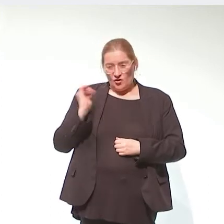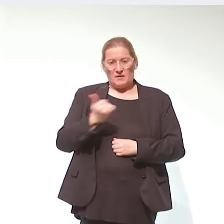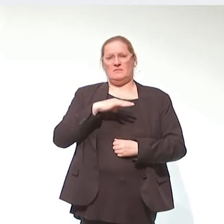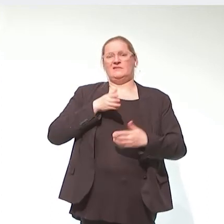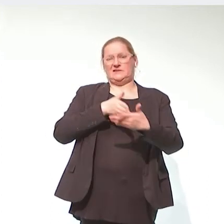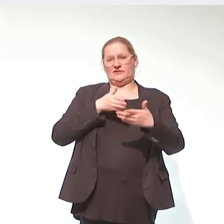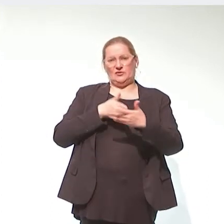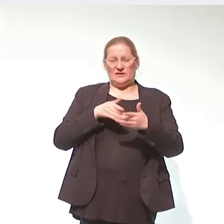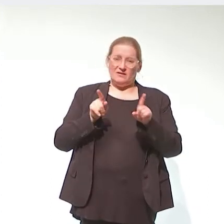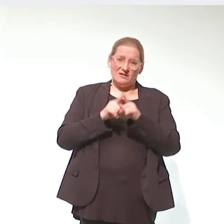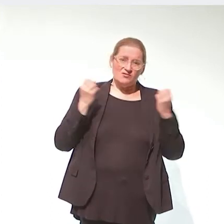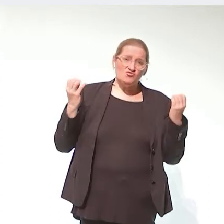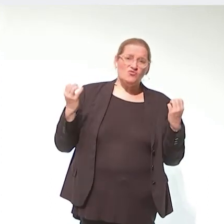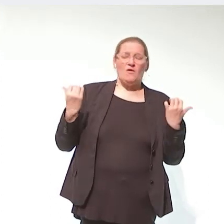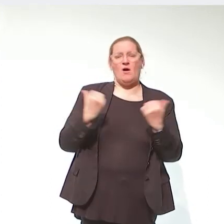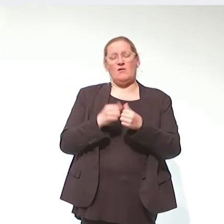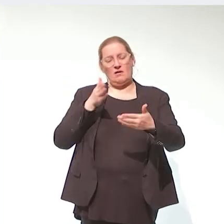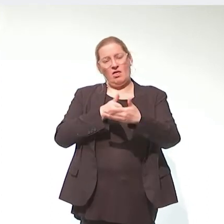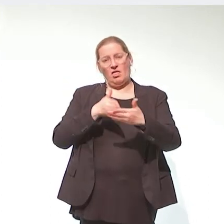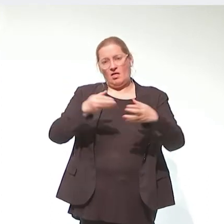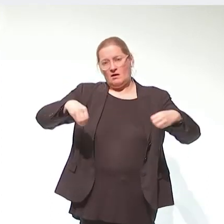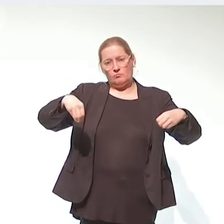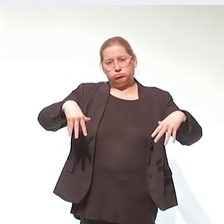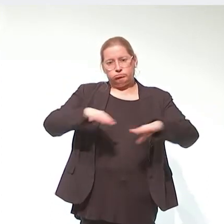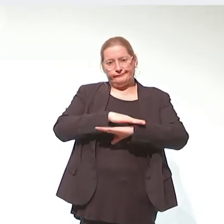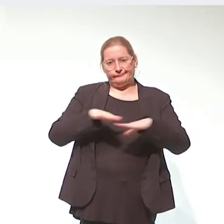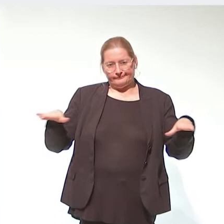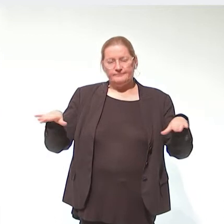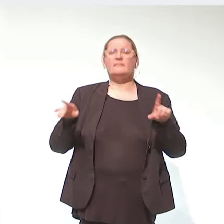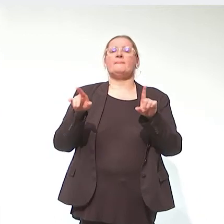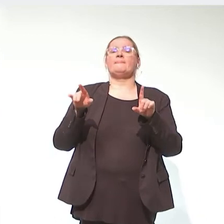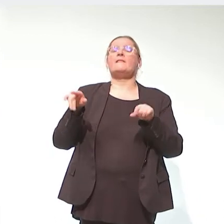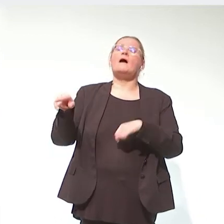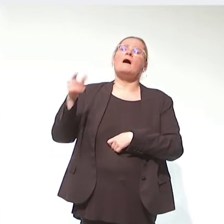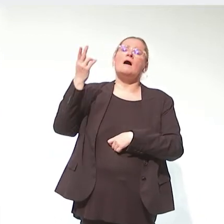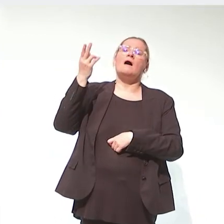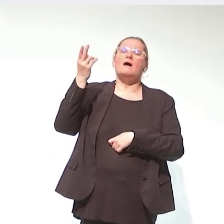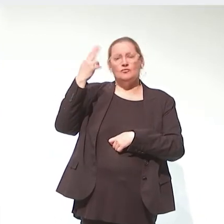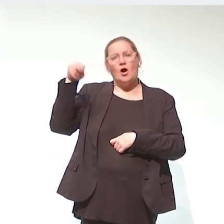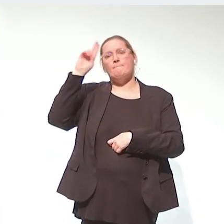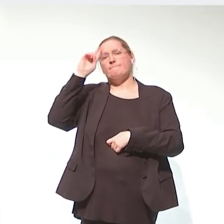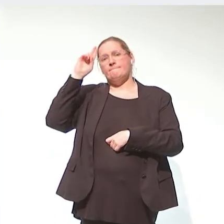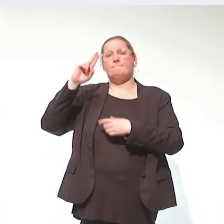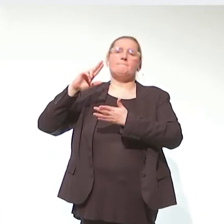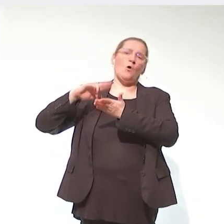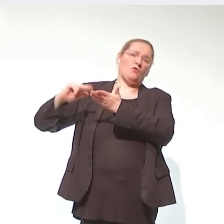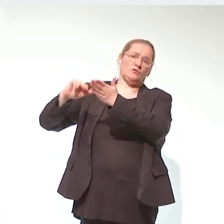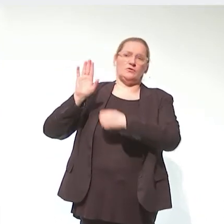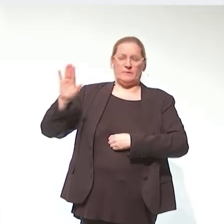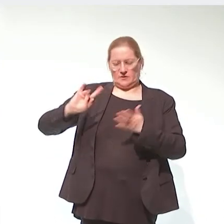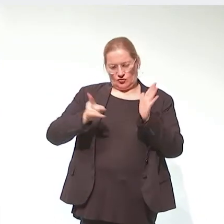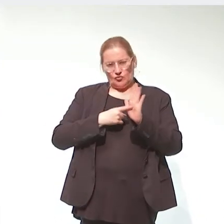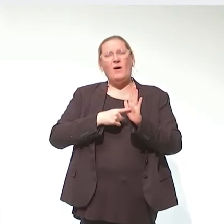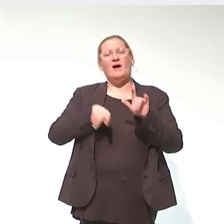But they meet with problems. Too often they throw in the towel. The European Convention for